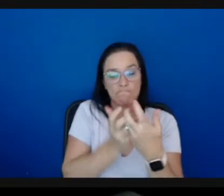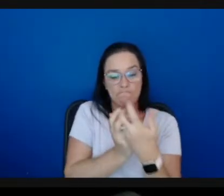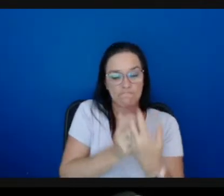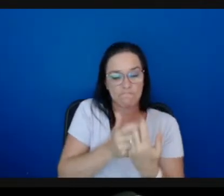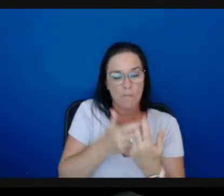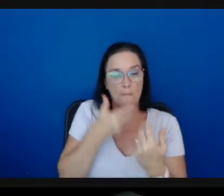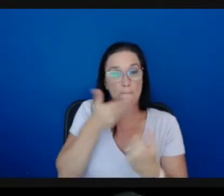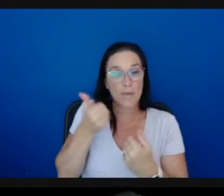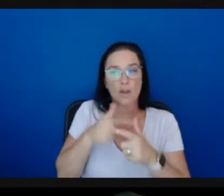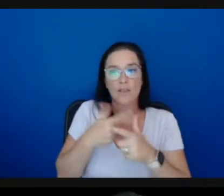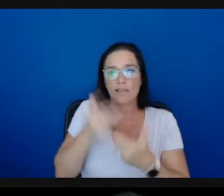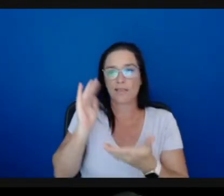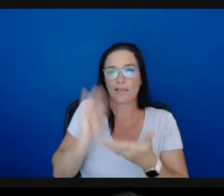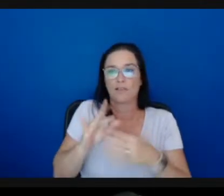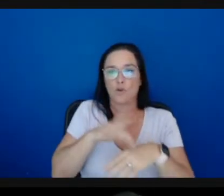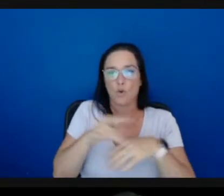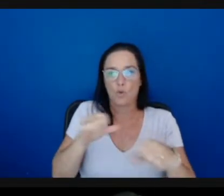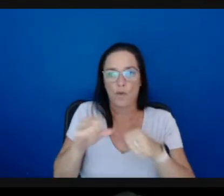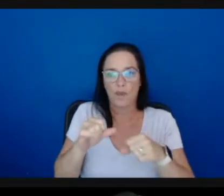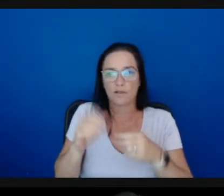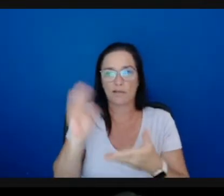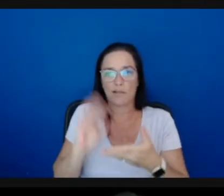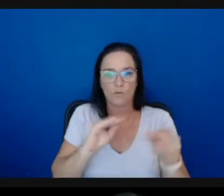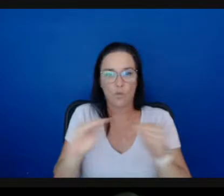That's our summary for this week.